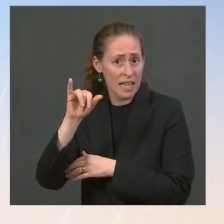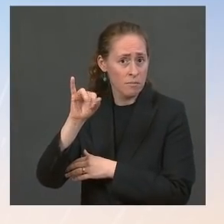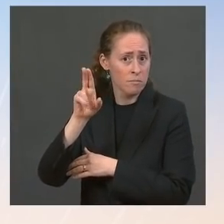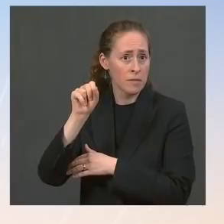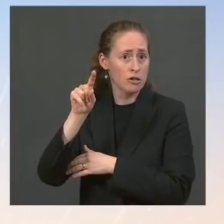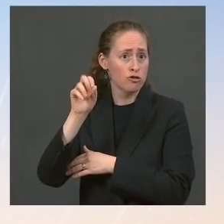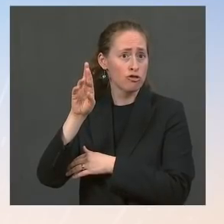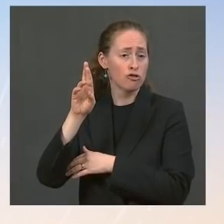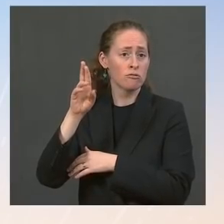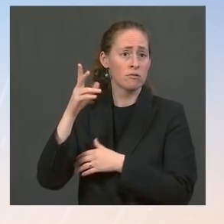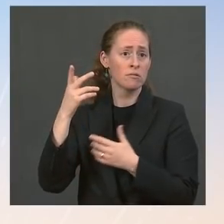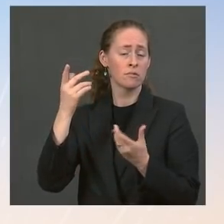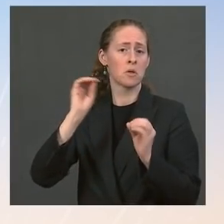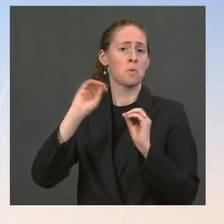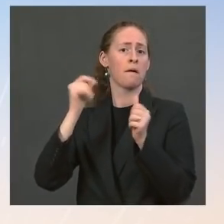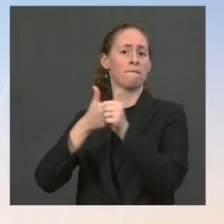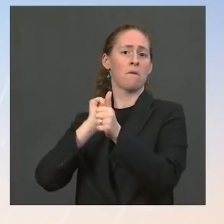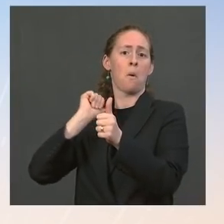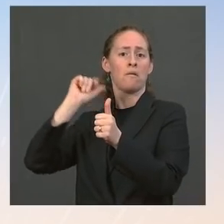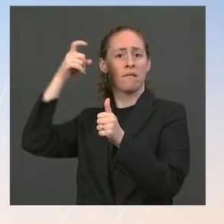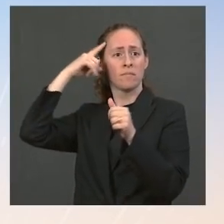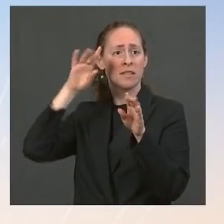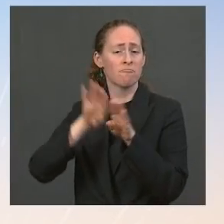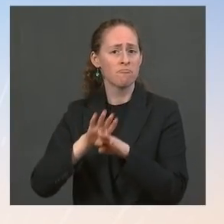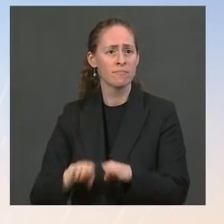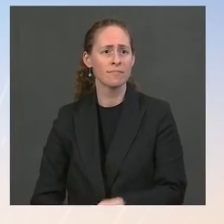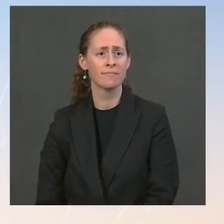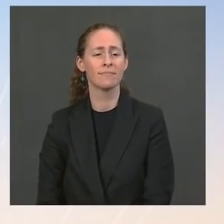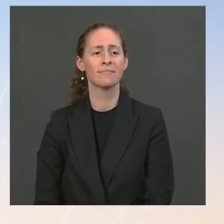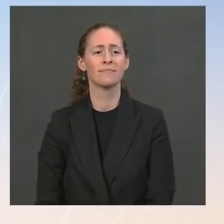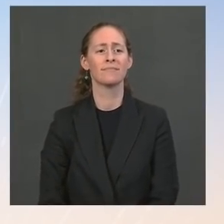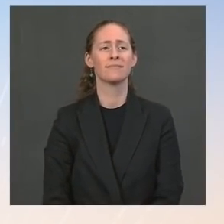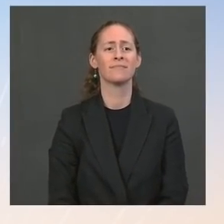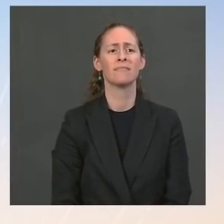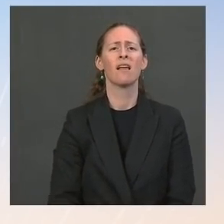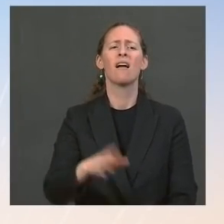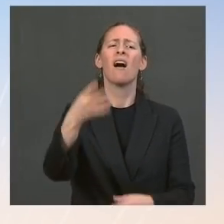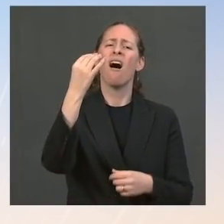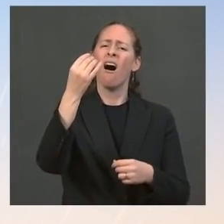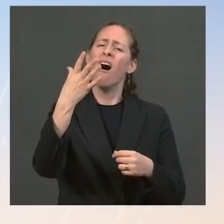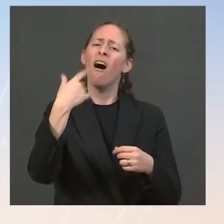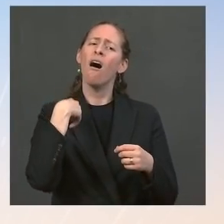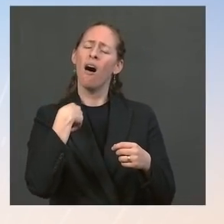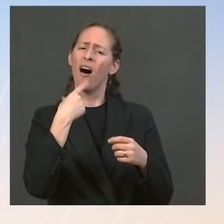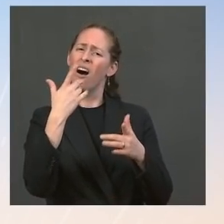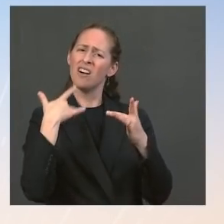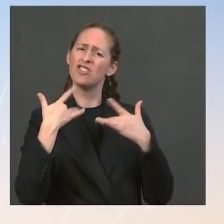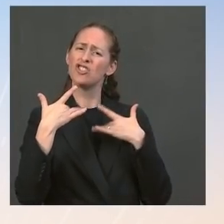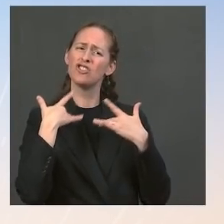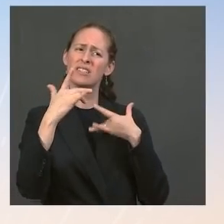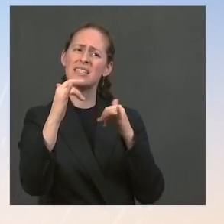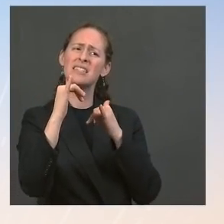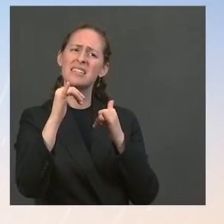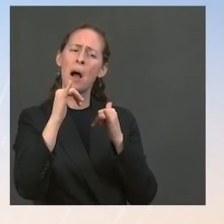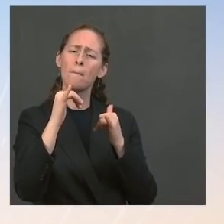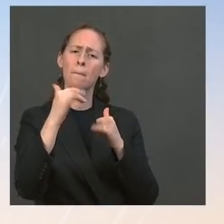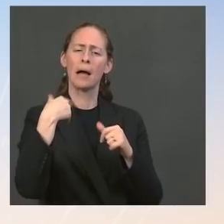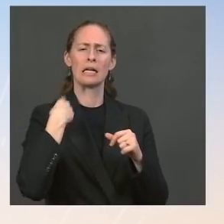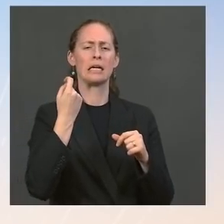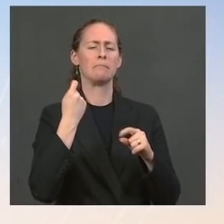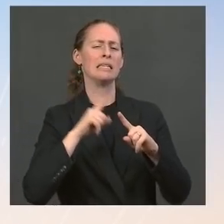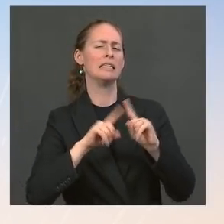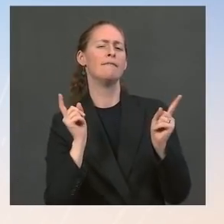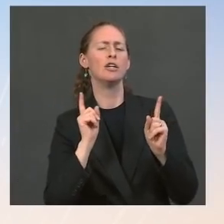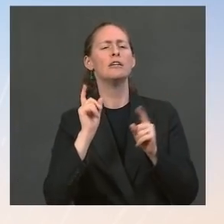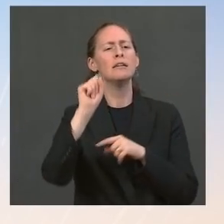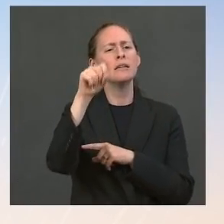market? I just outlined how concerned we are, which you just echoed different components of it. And that's an